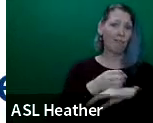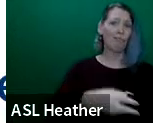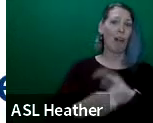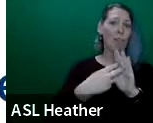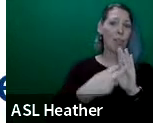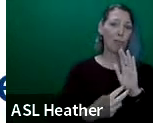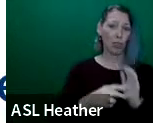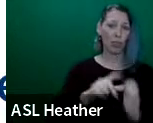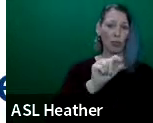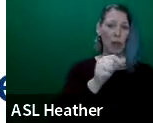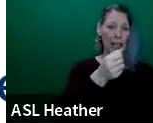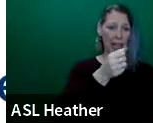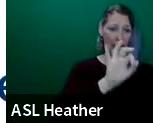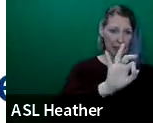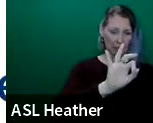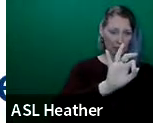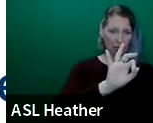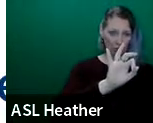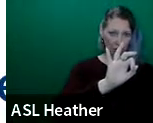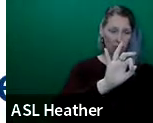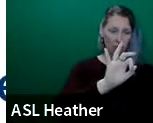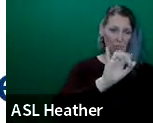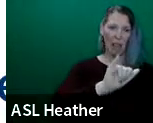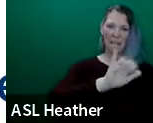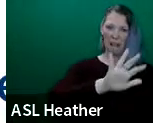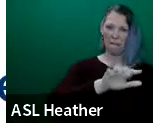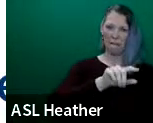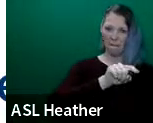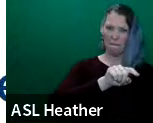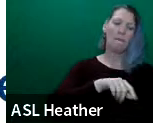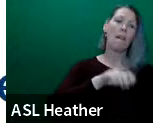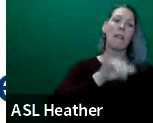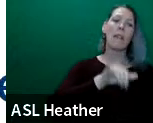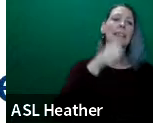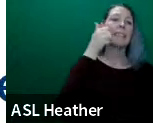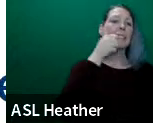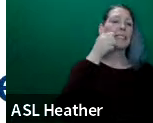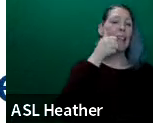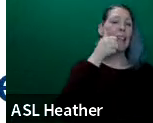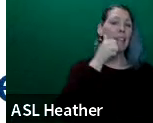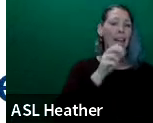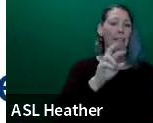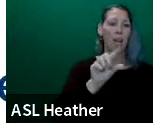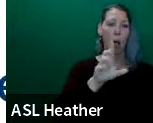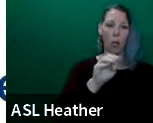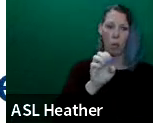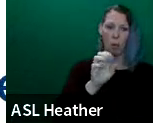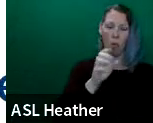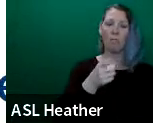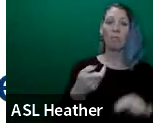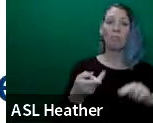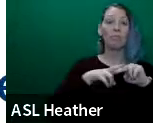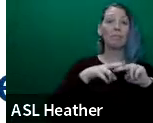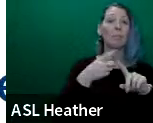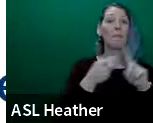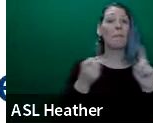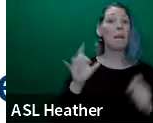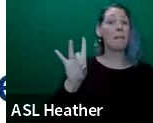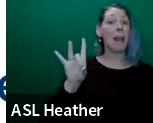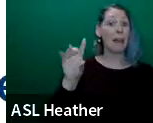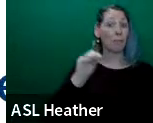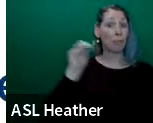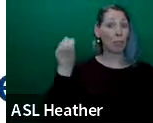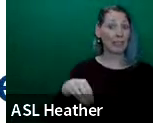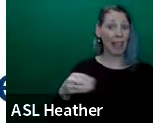in 2019. This is about 10% of the daily volume. It's an increase from 8% that it was